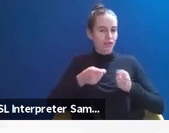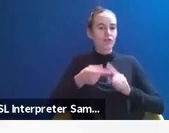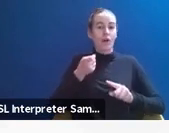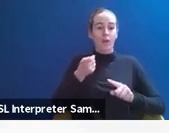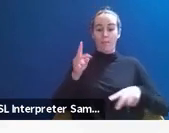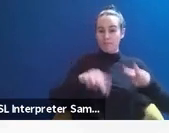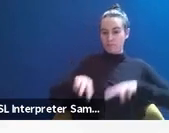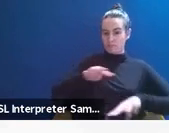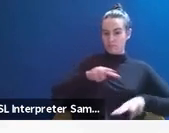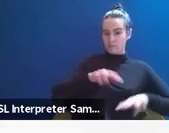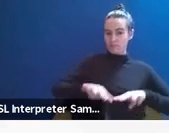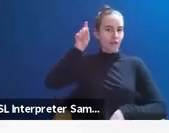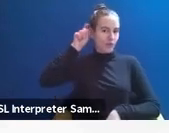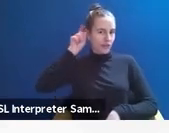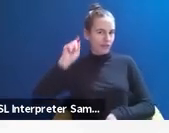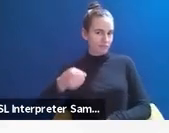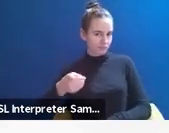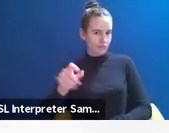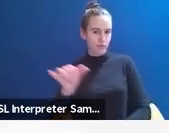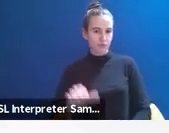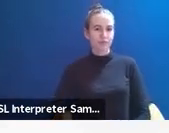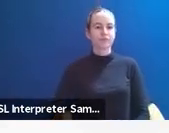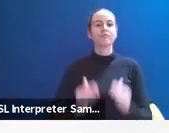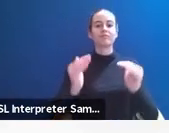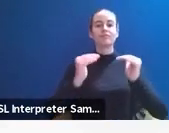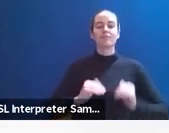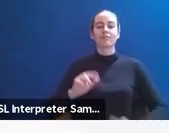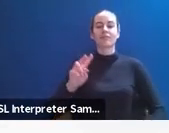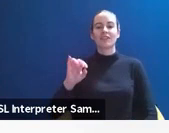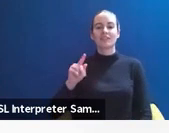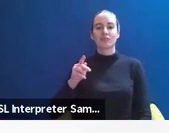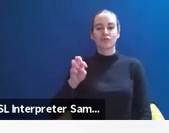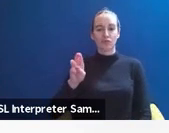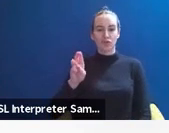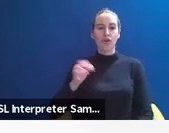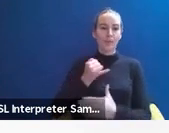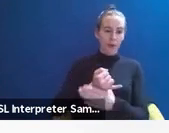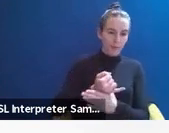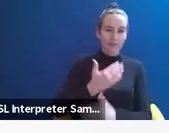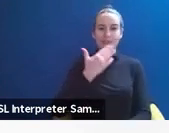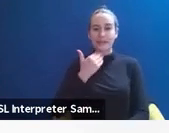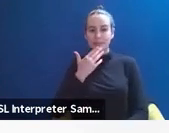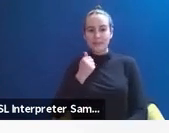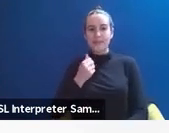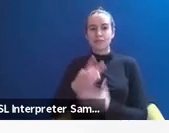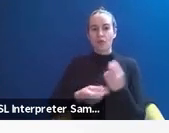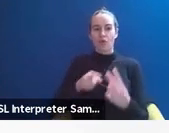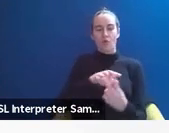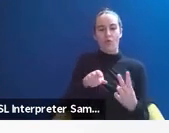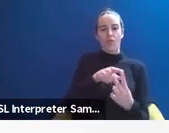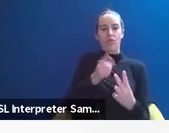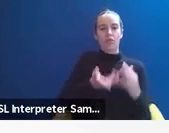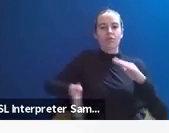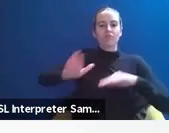evaluation and fitting of hearing aids. Vestibular impairment and diabetes both create an increased risk